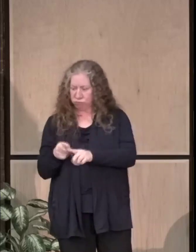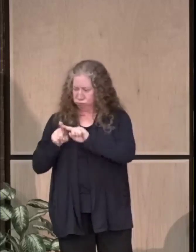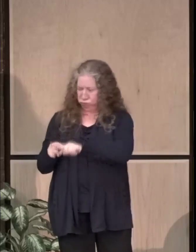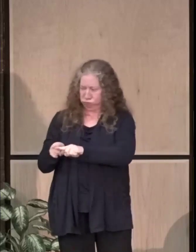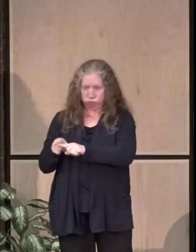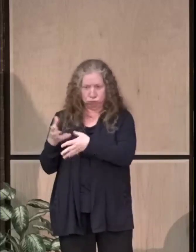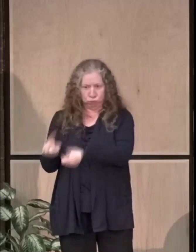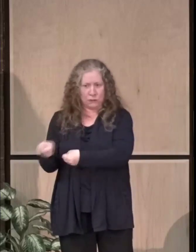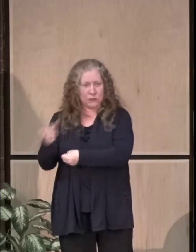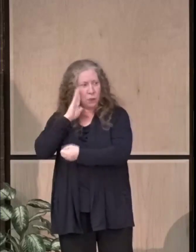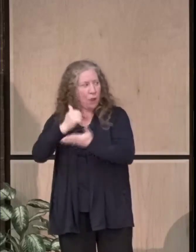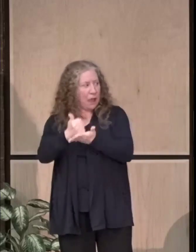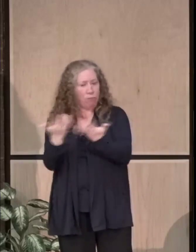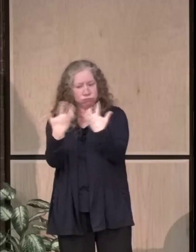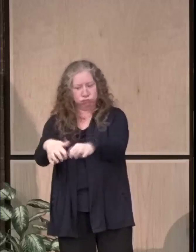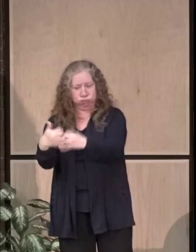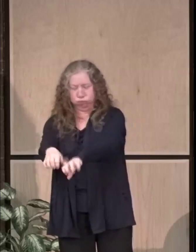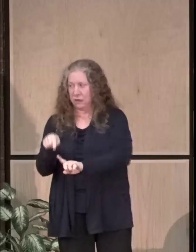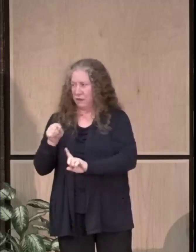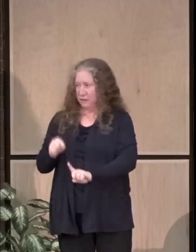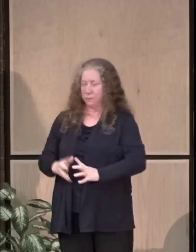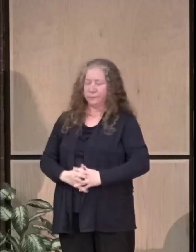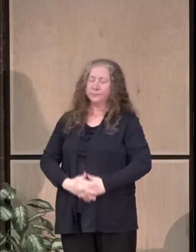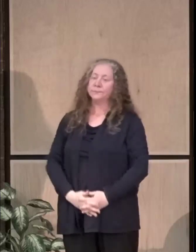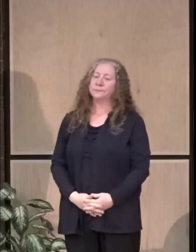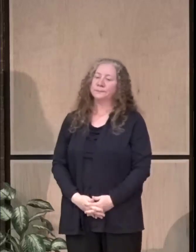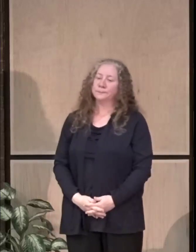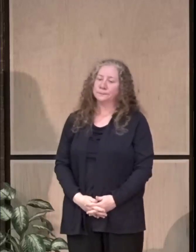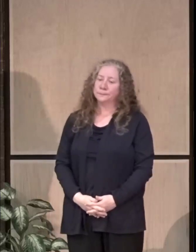to help facilitate this, yes.